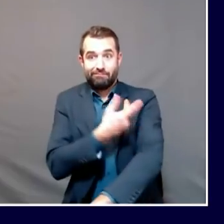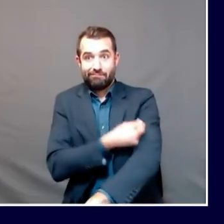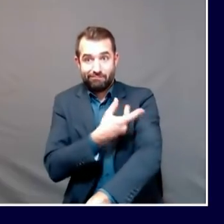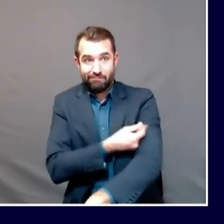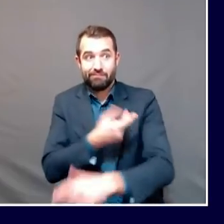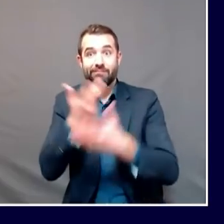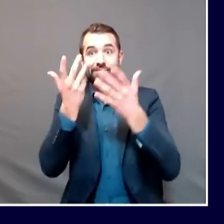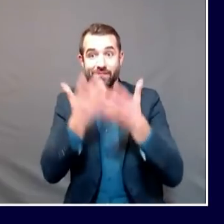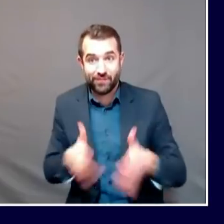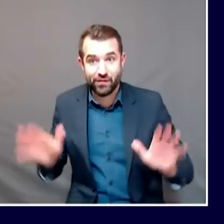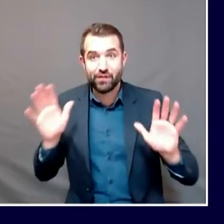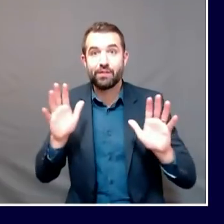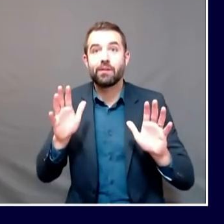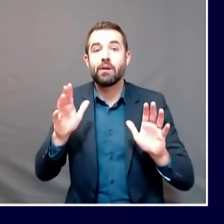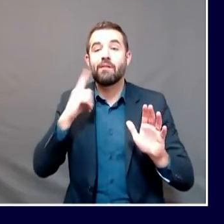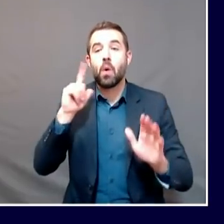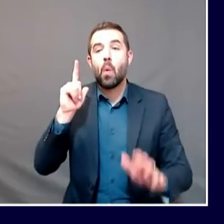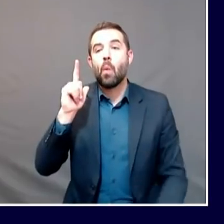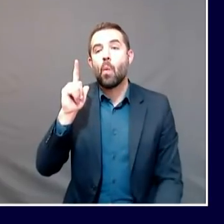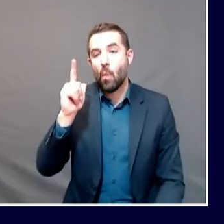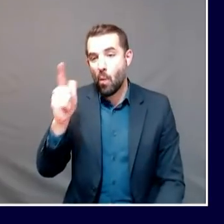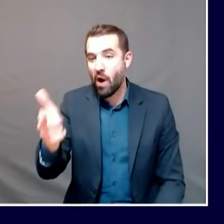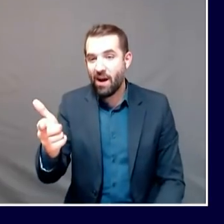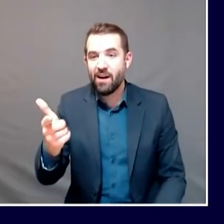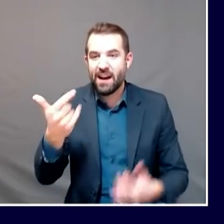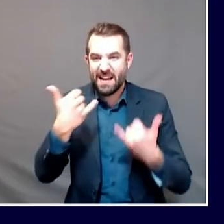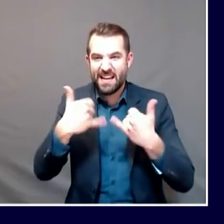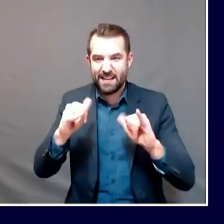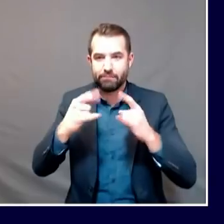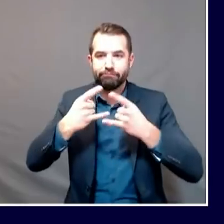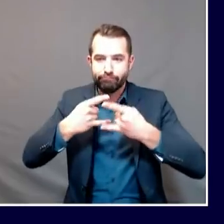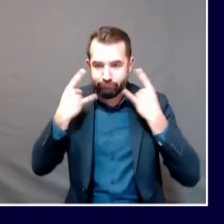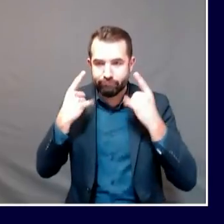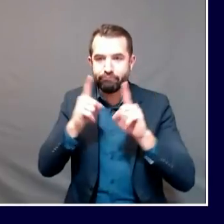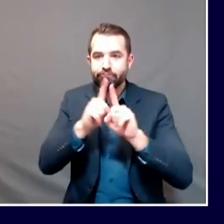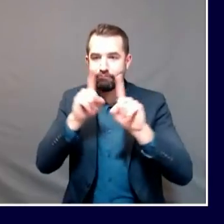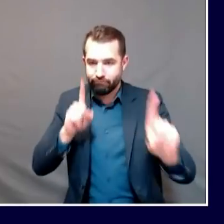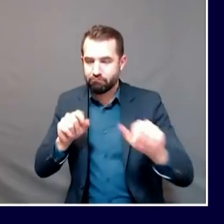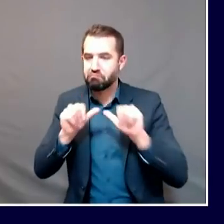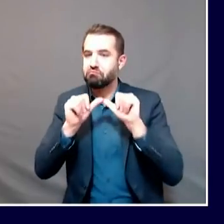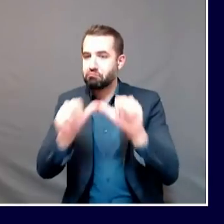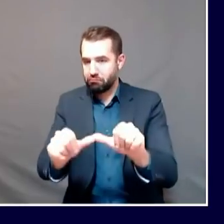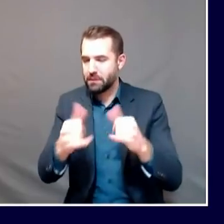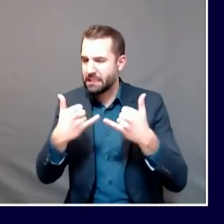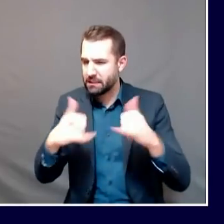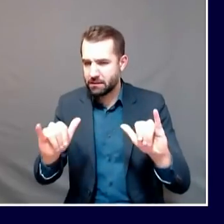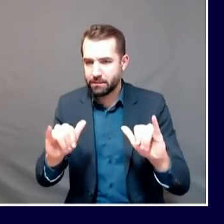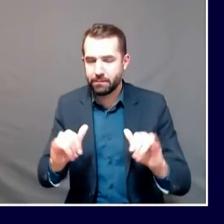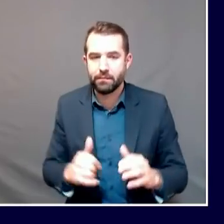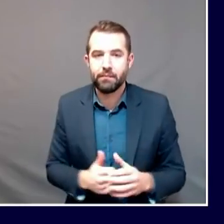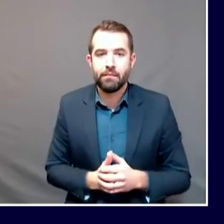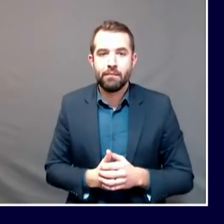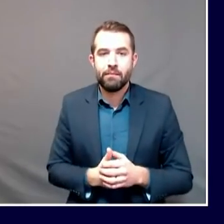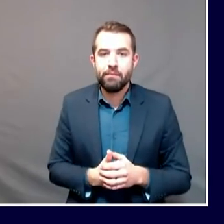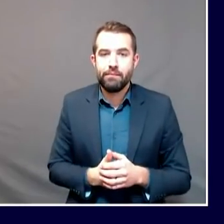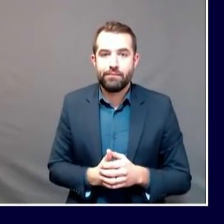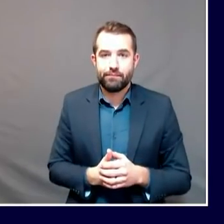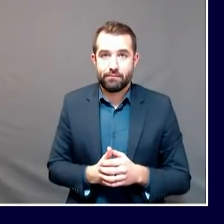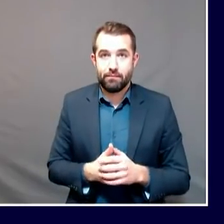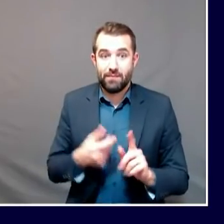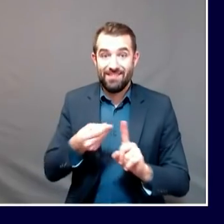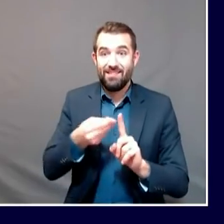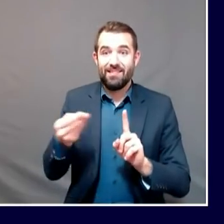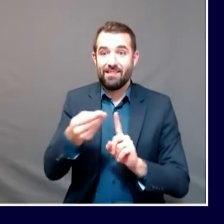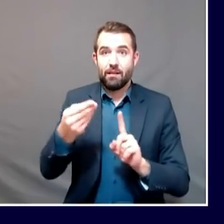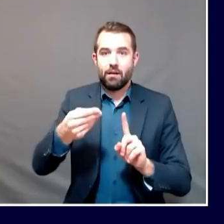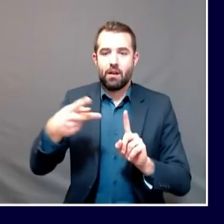period of time, we're all keeping up these physical distancing measures so we can try to drive the rates of new cases as low as